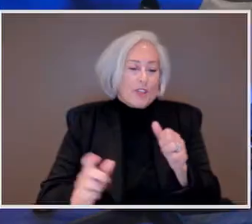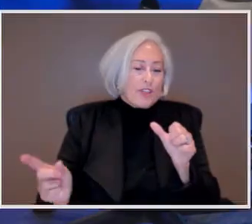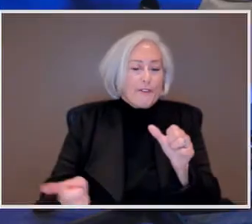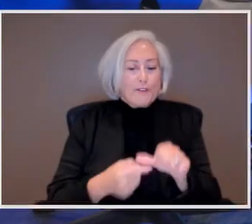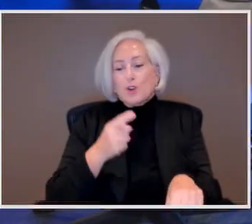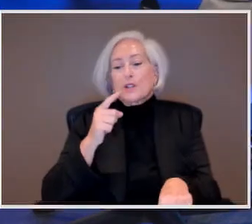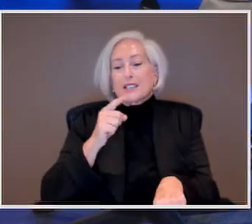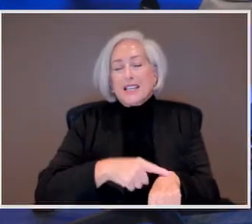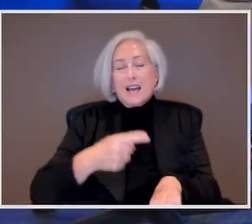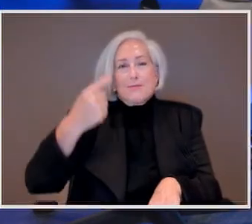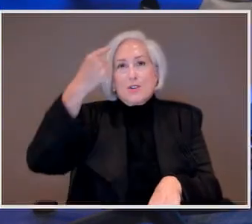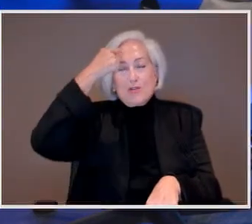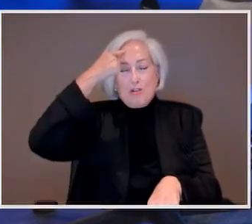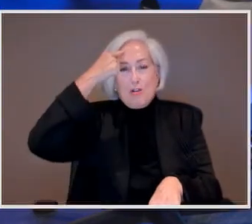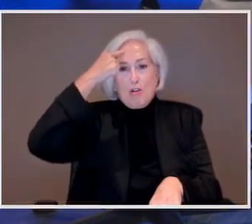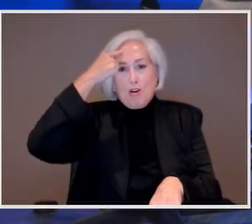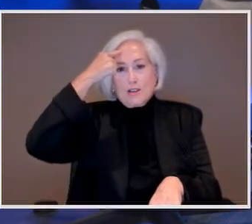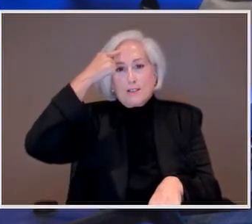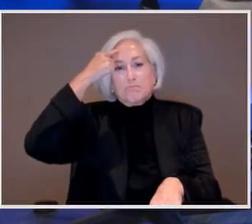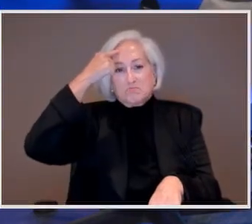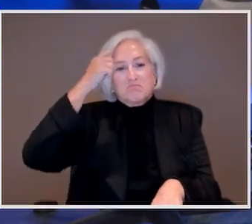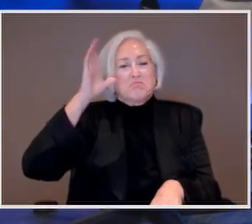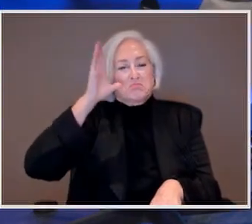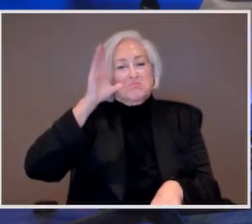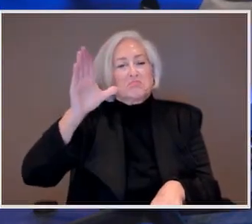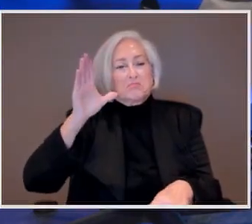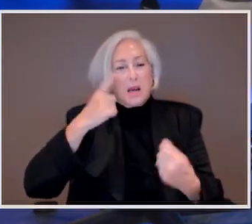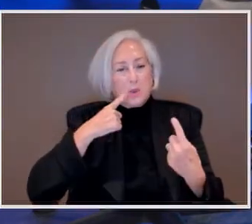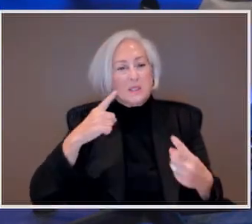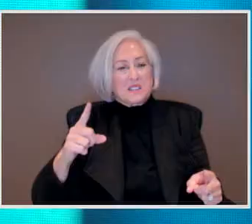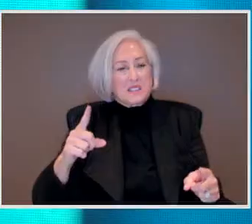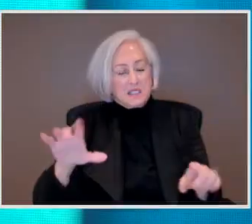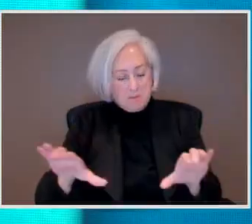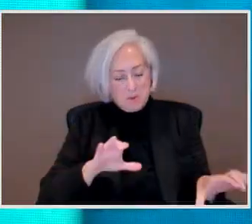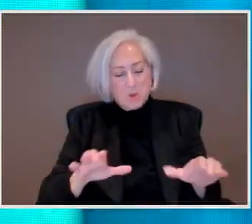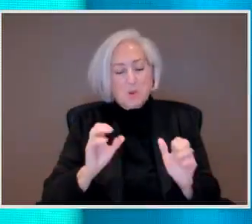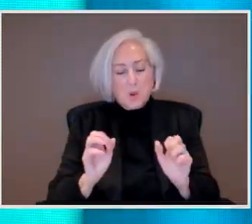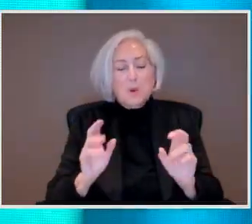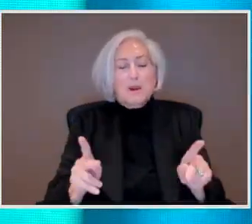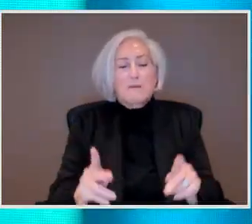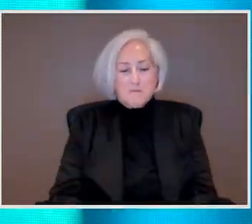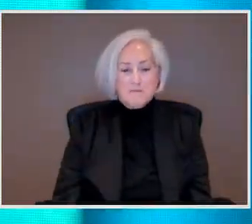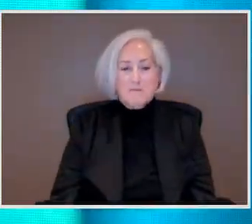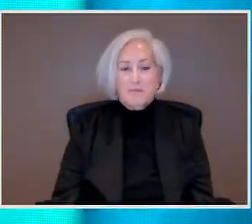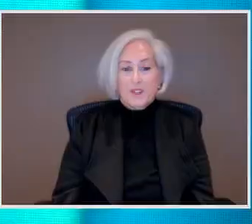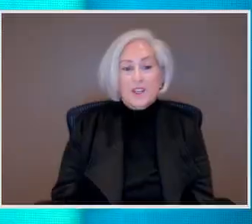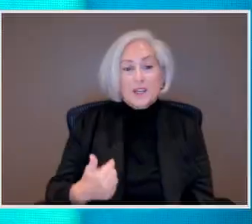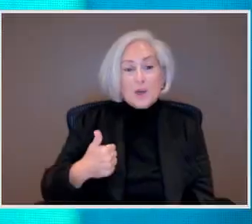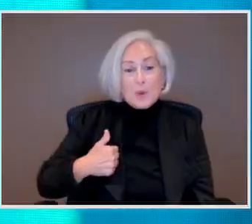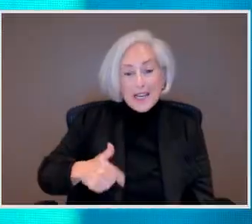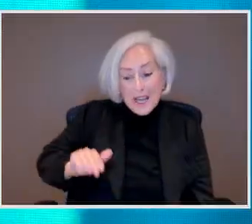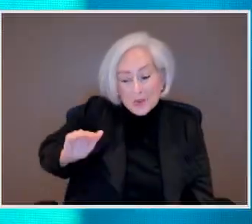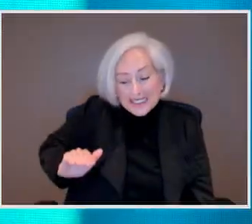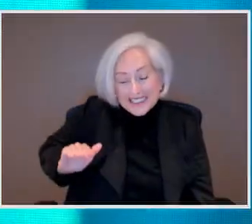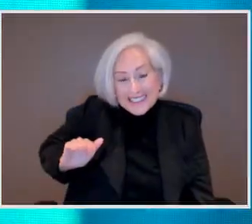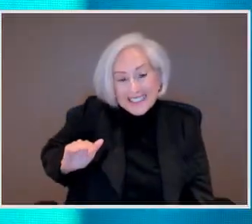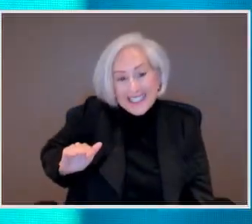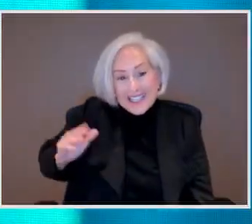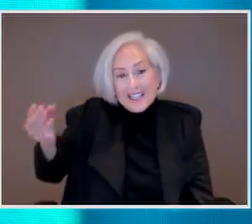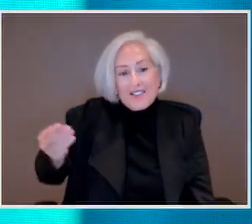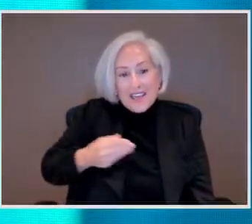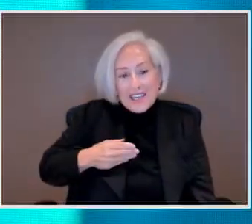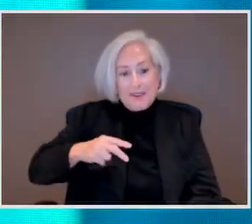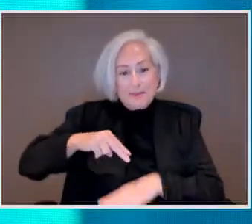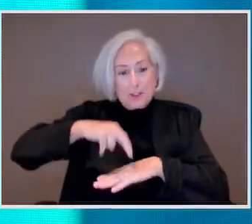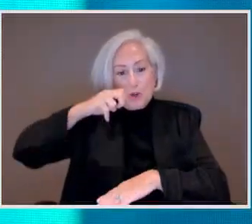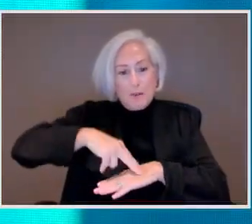corner and you're ready and you're making that comeback? So when I was little, we were given the option between a trampoline or a